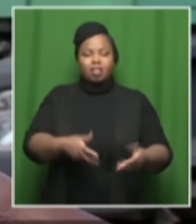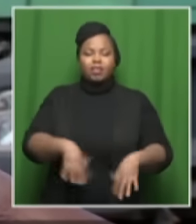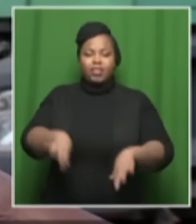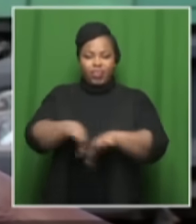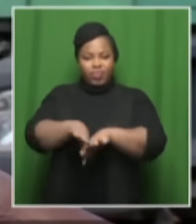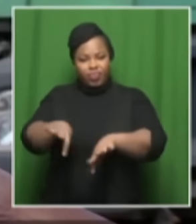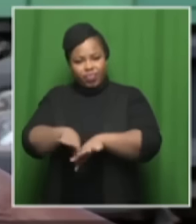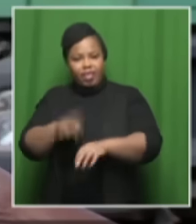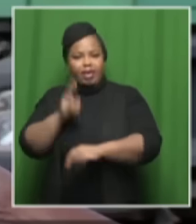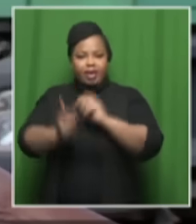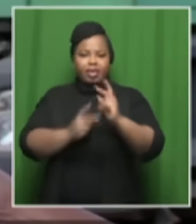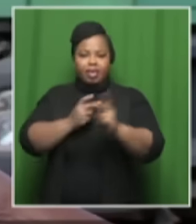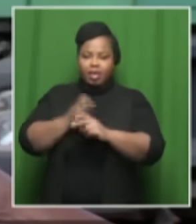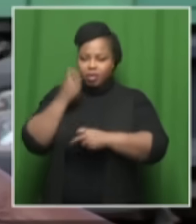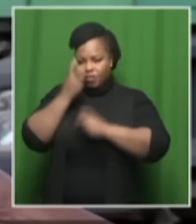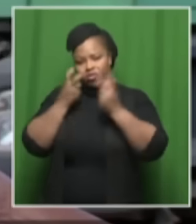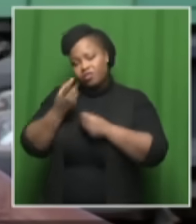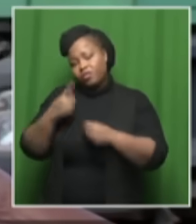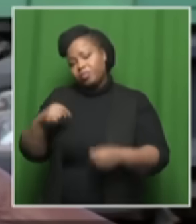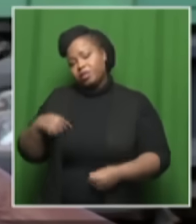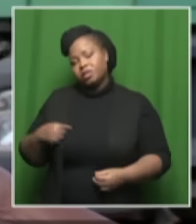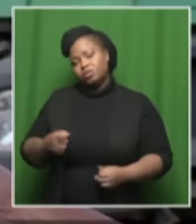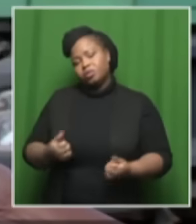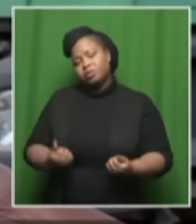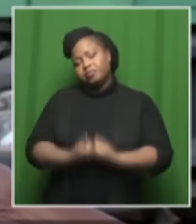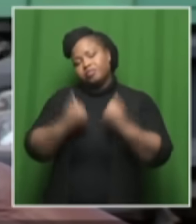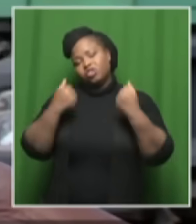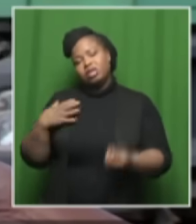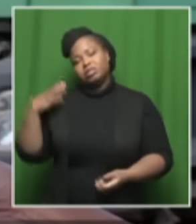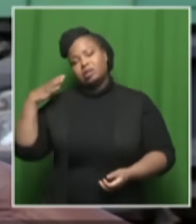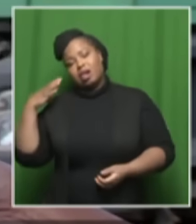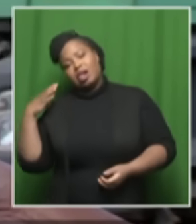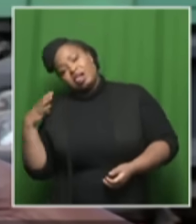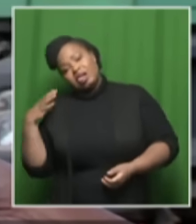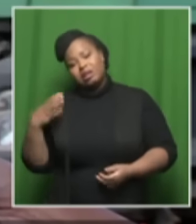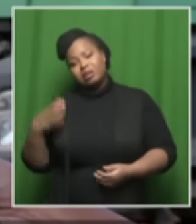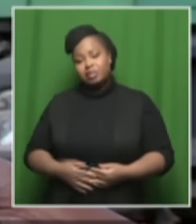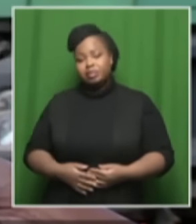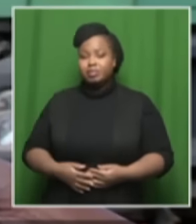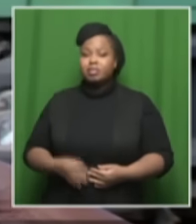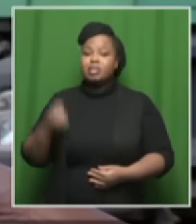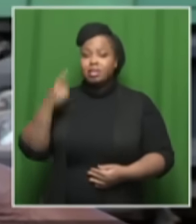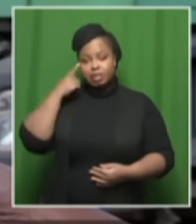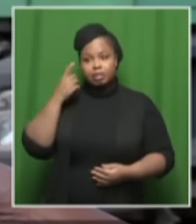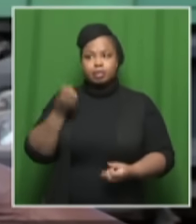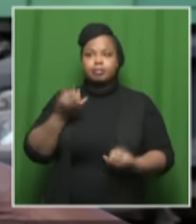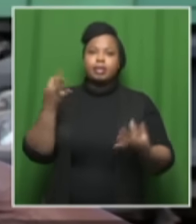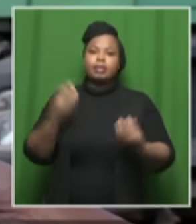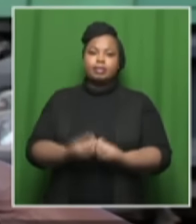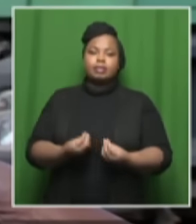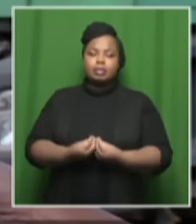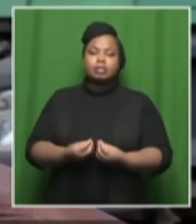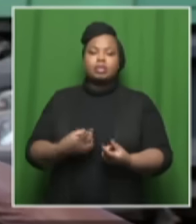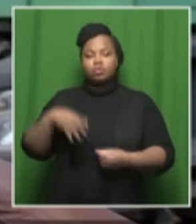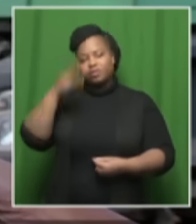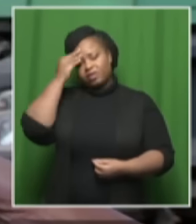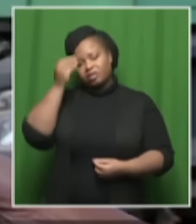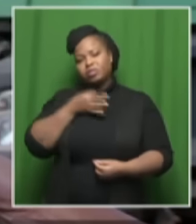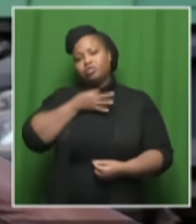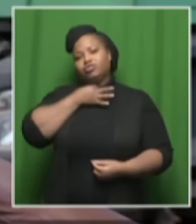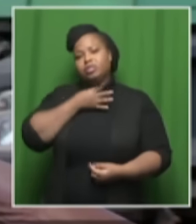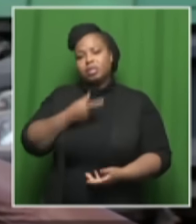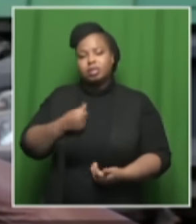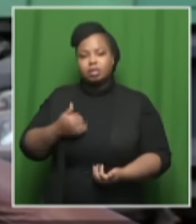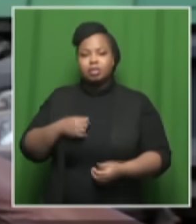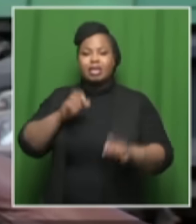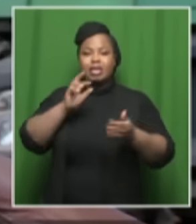and then work again, probably for me the biggest challenge. I think there was a lot of highlights. Obviously, rescuing somebody after